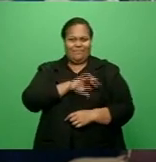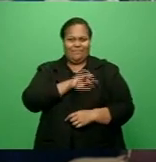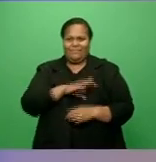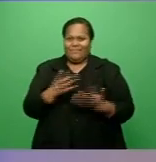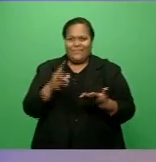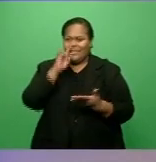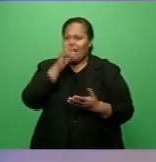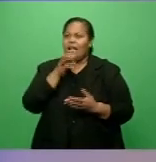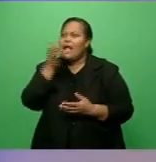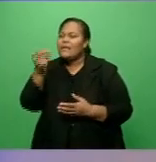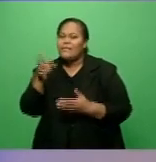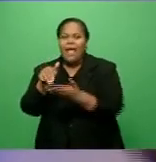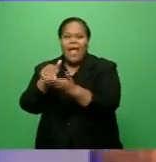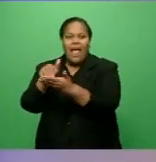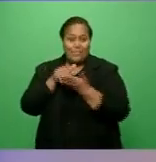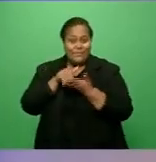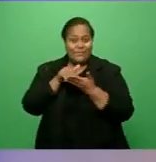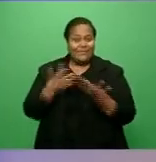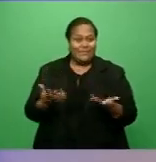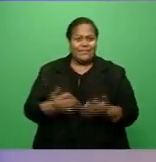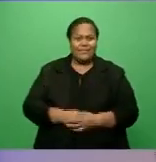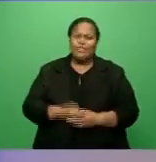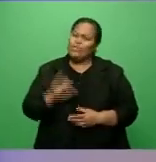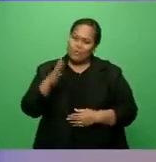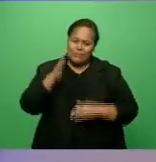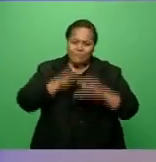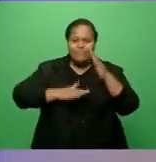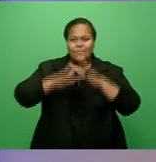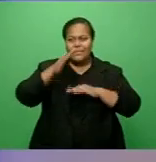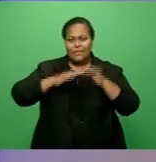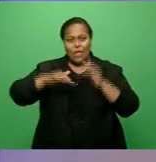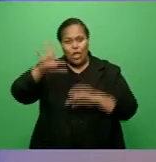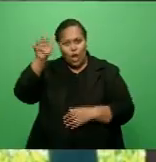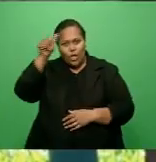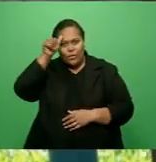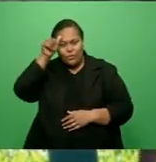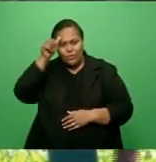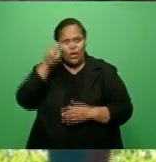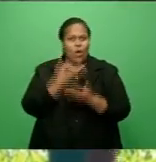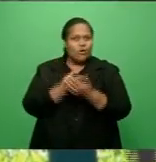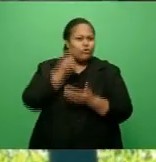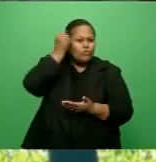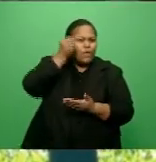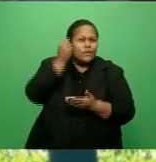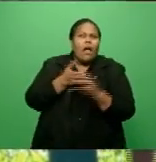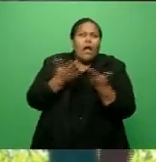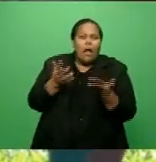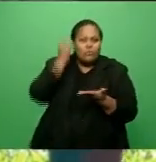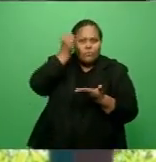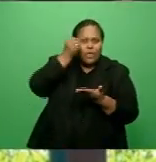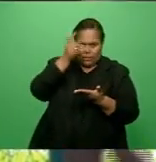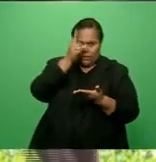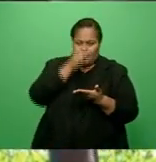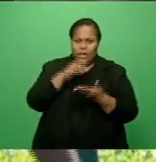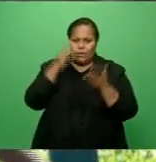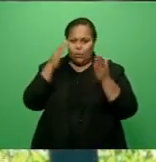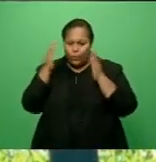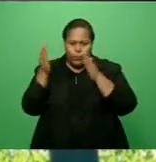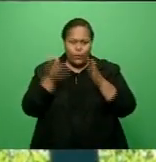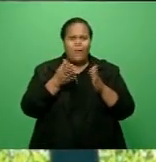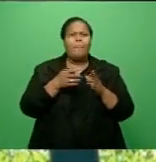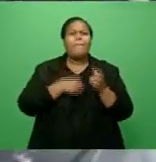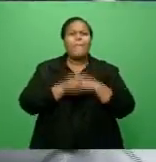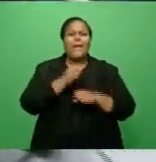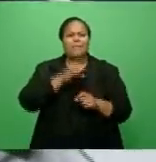help. This is just building knowledge around stress and how stress can lead to chronic illnesses